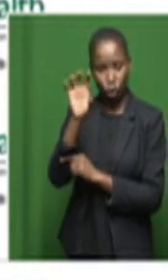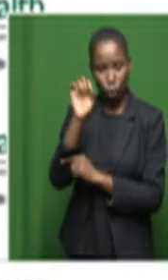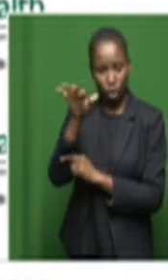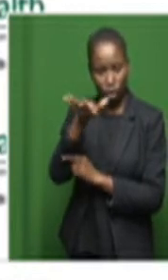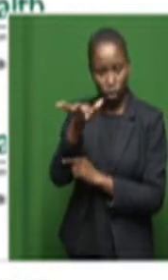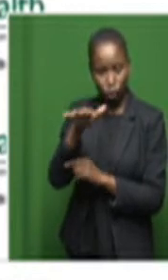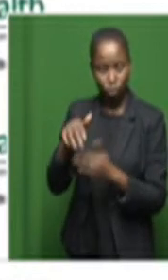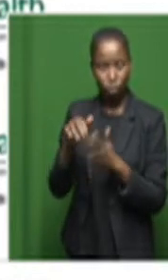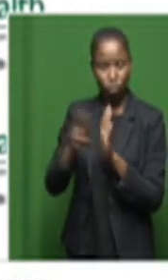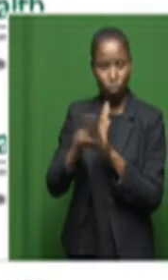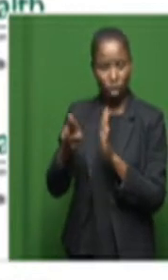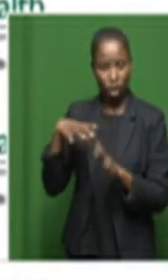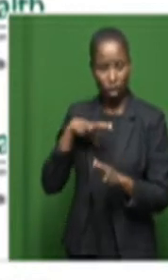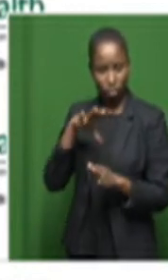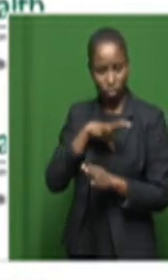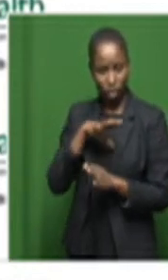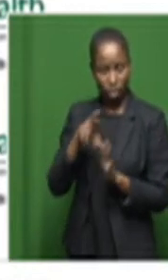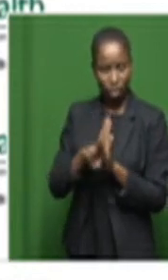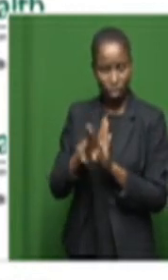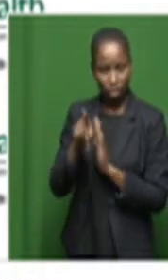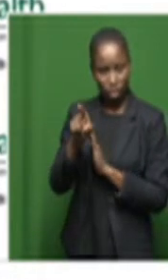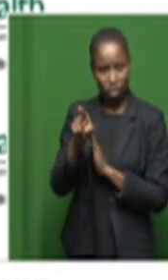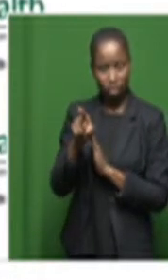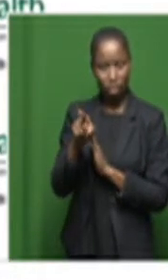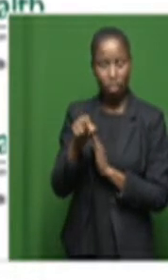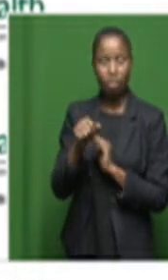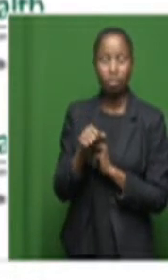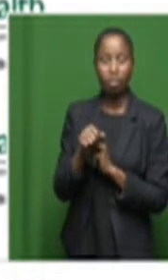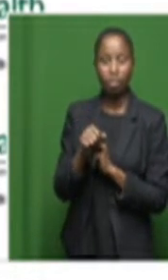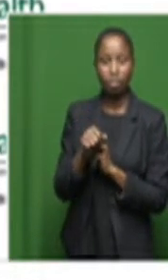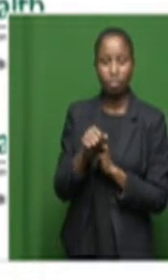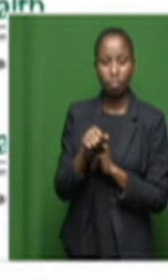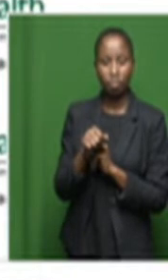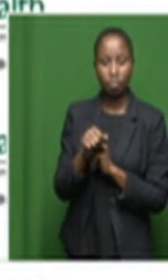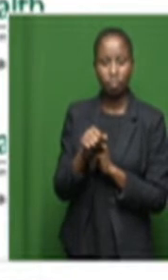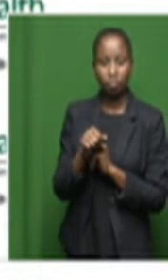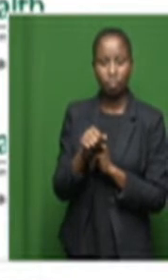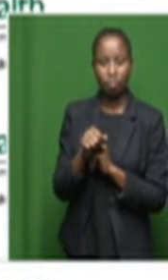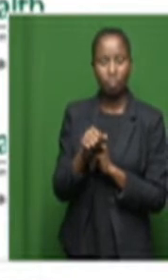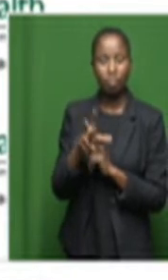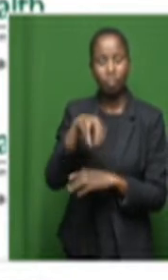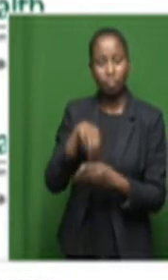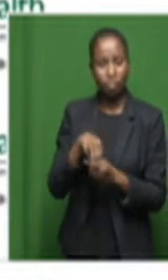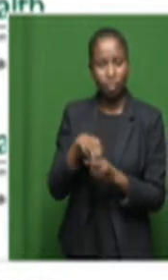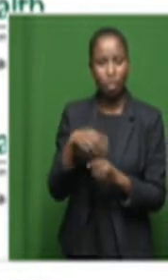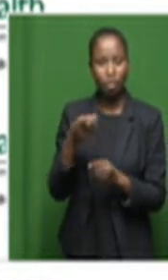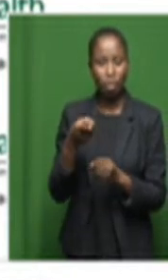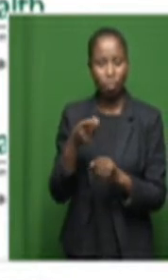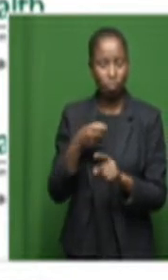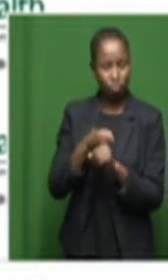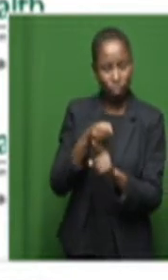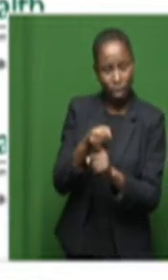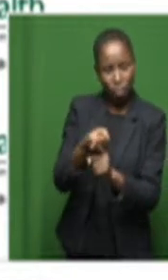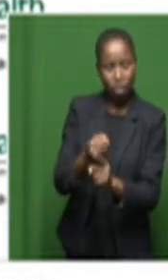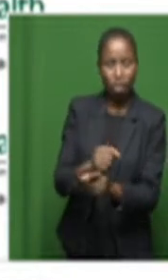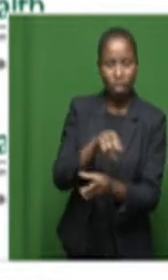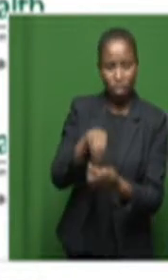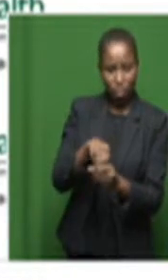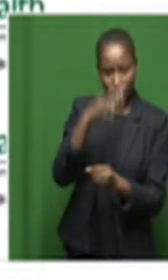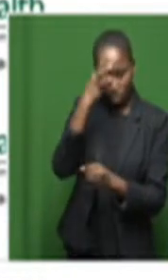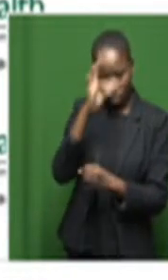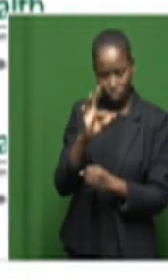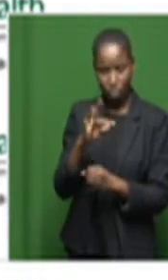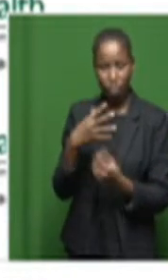Representative Council, who was charged with sedition by the apartheid government and served not less